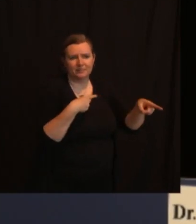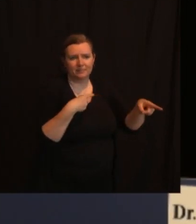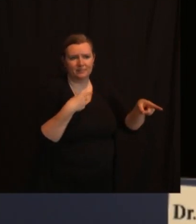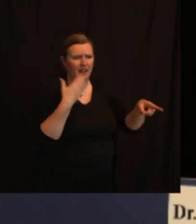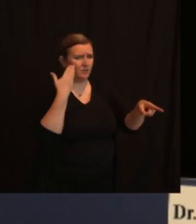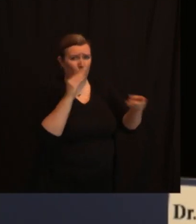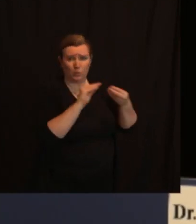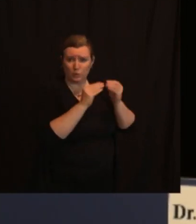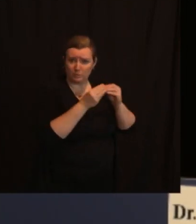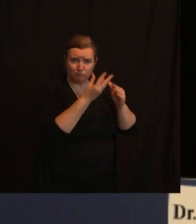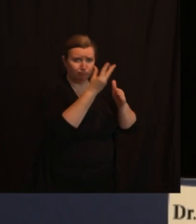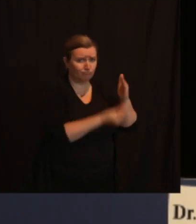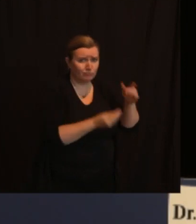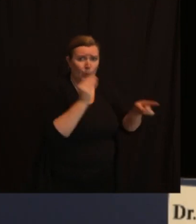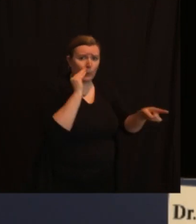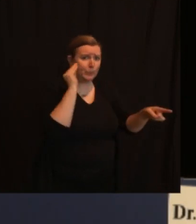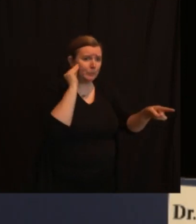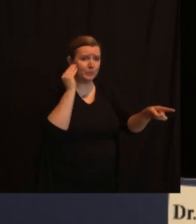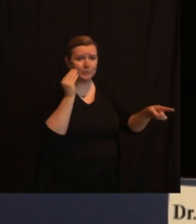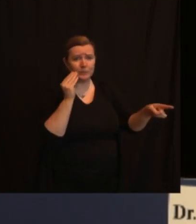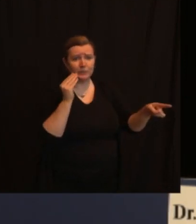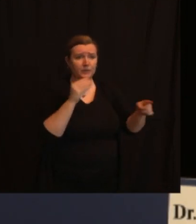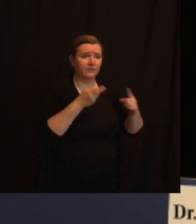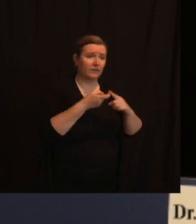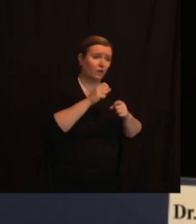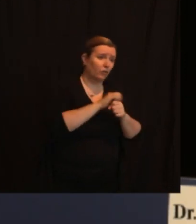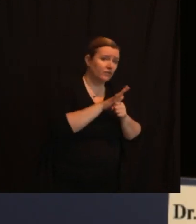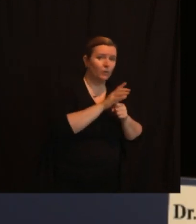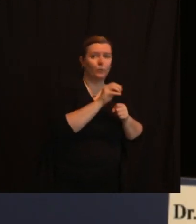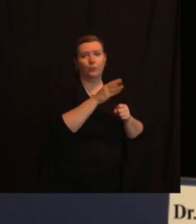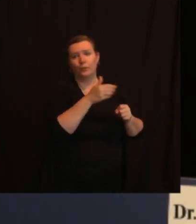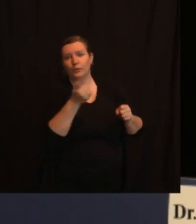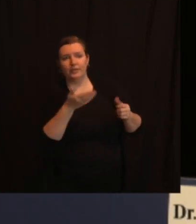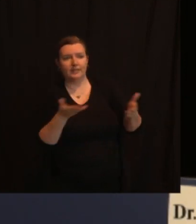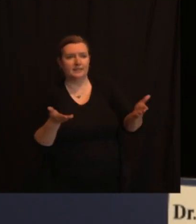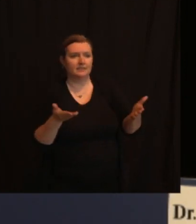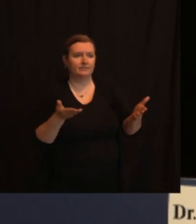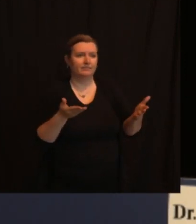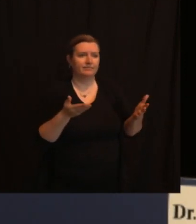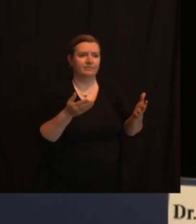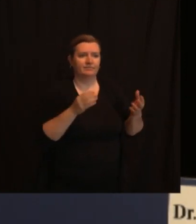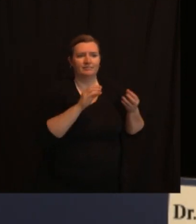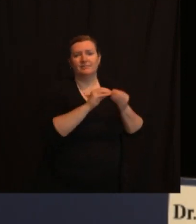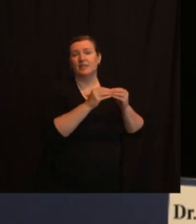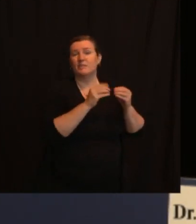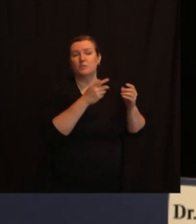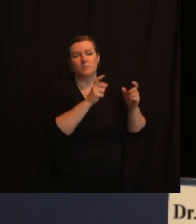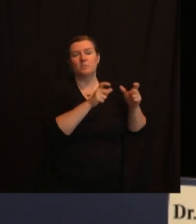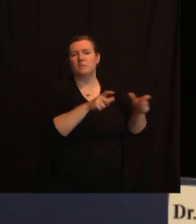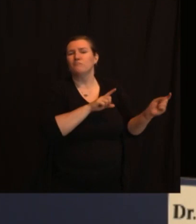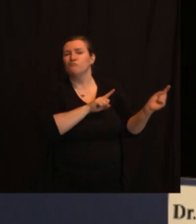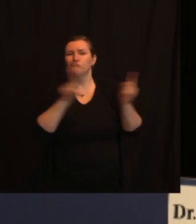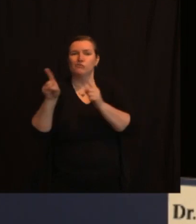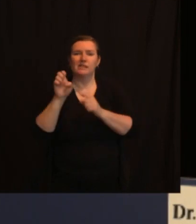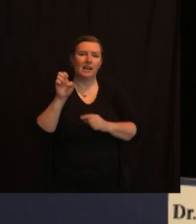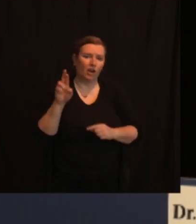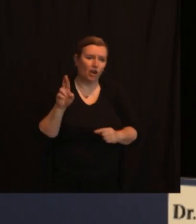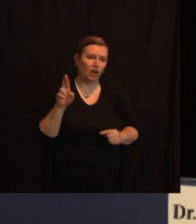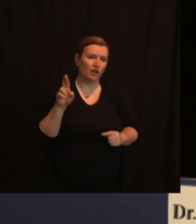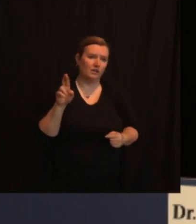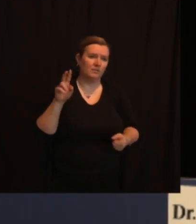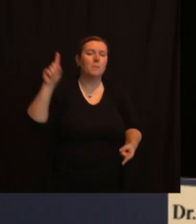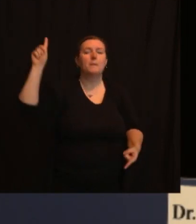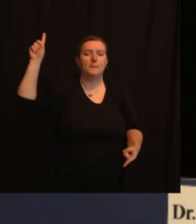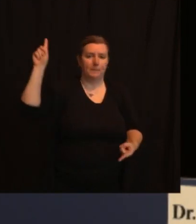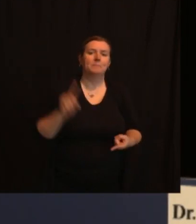we know, as the Commissioner and others have mentioned, that the number of people going to emergency departments for other reasons besides for COVID have dropped dramatically to about half the